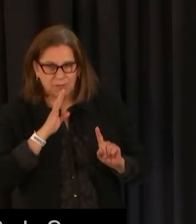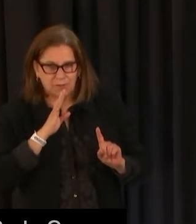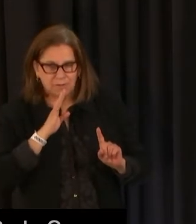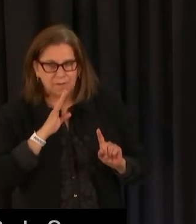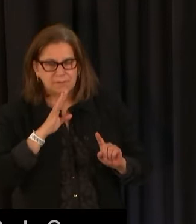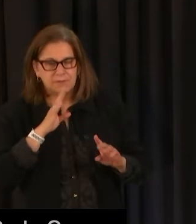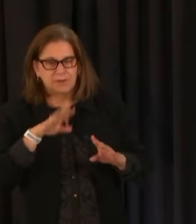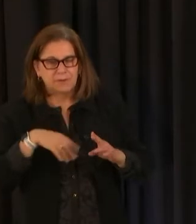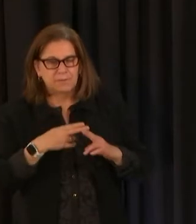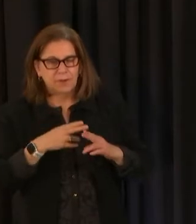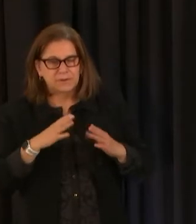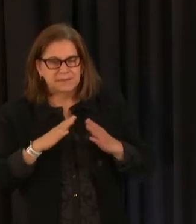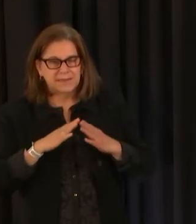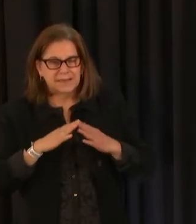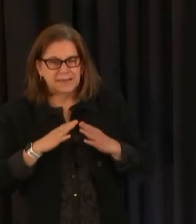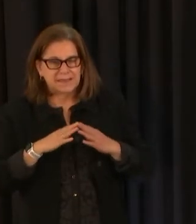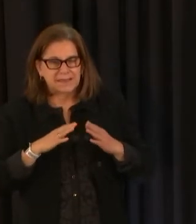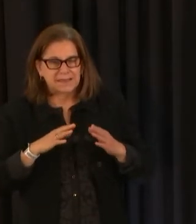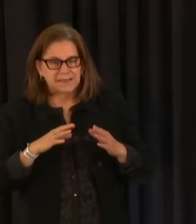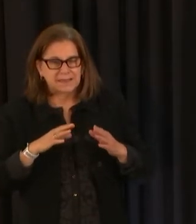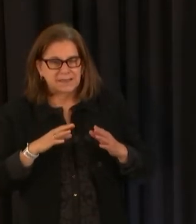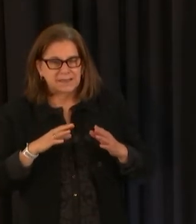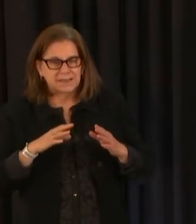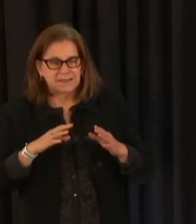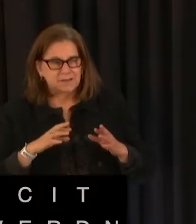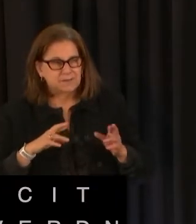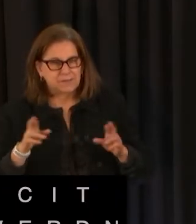the verdict in the Minneapolis trial?